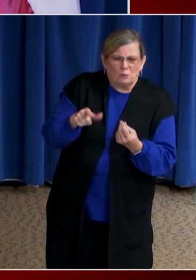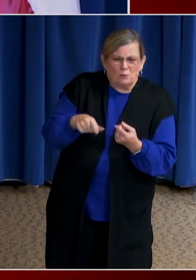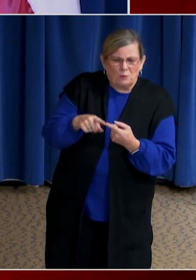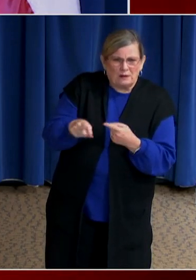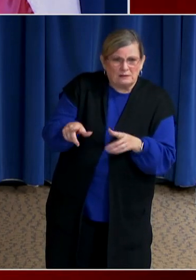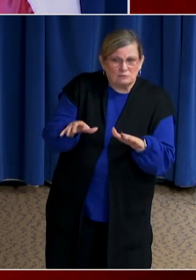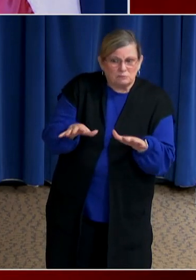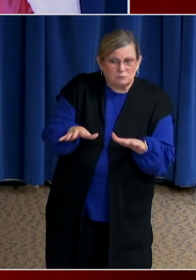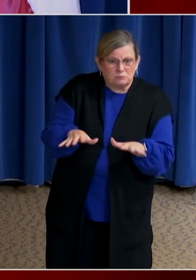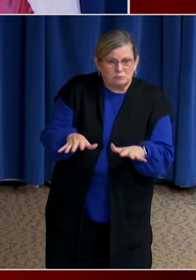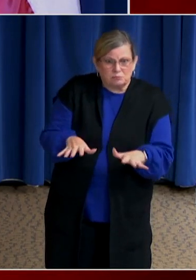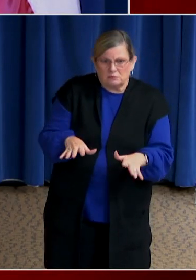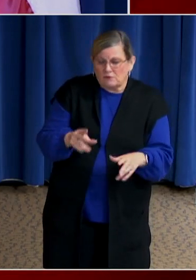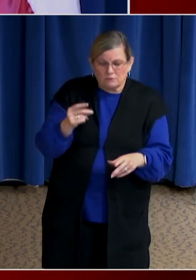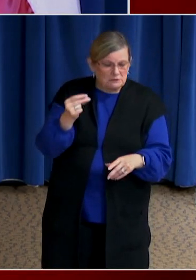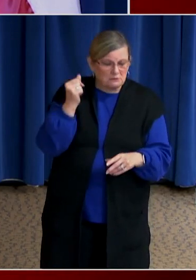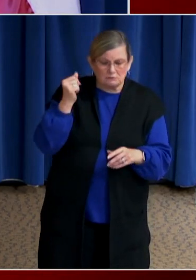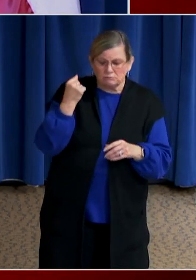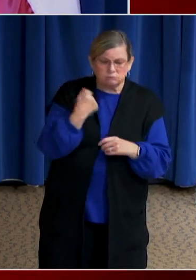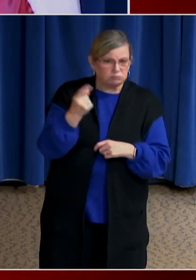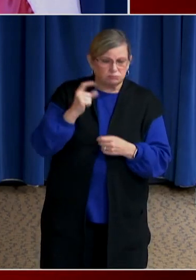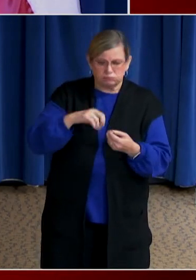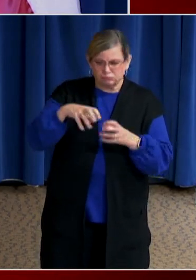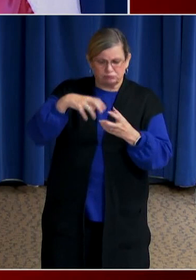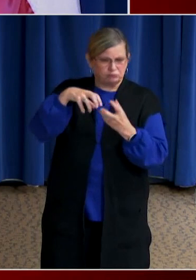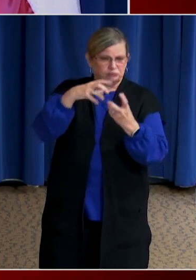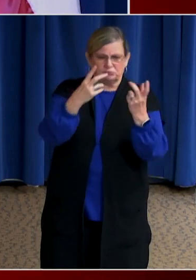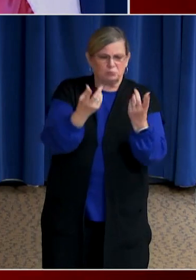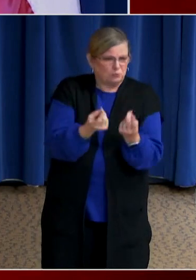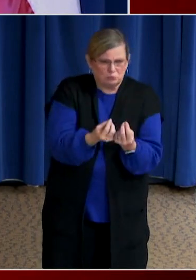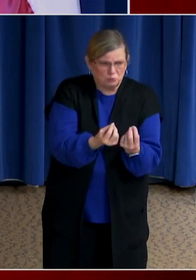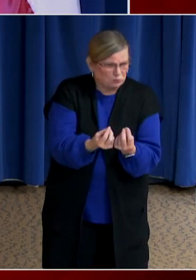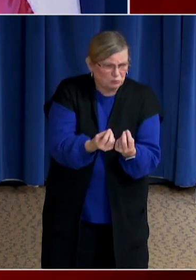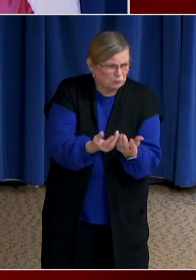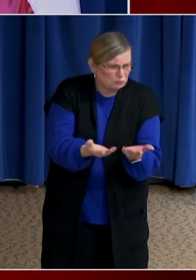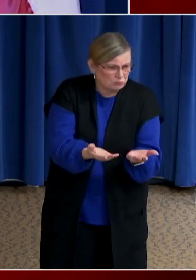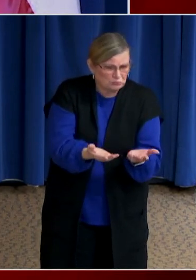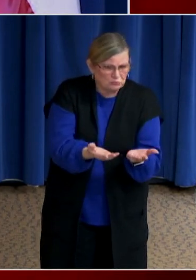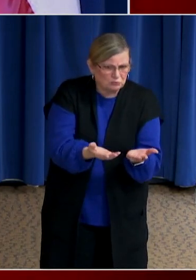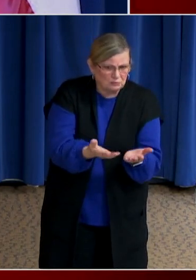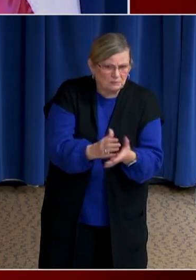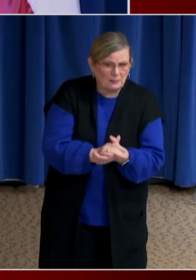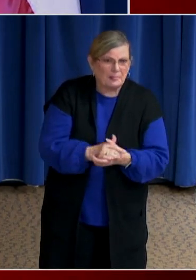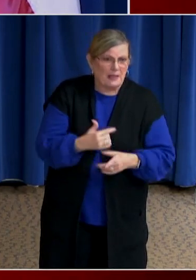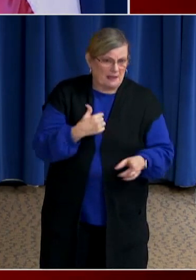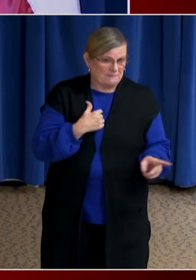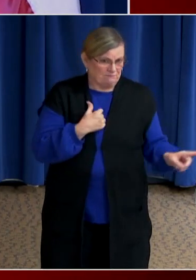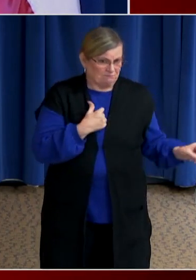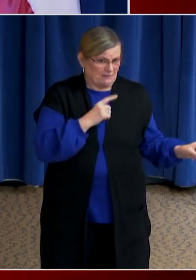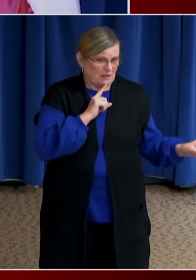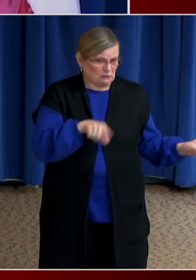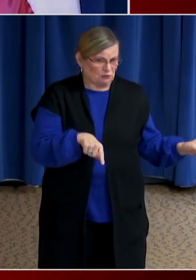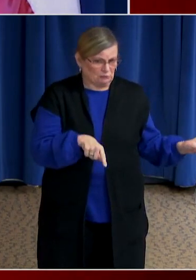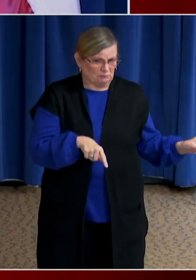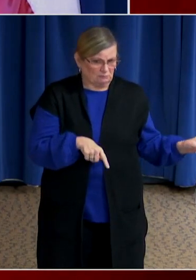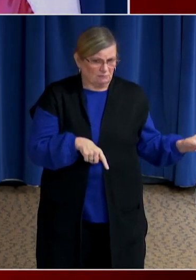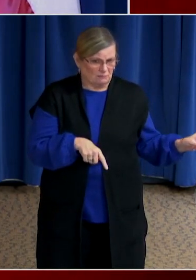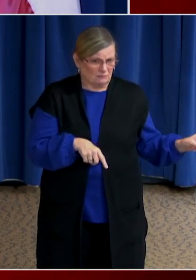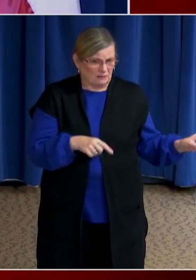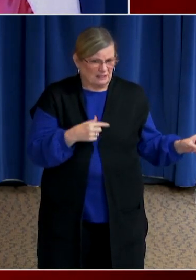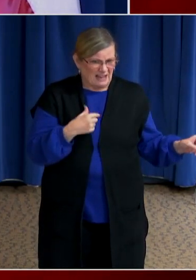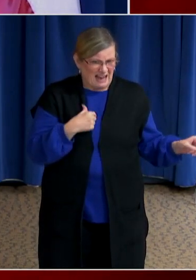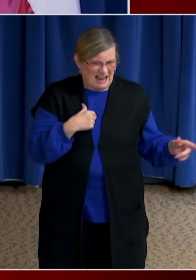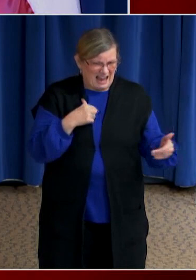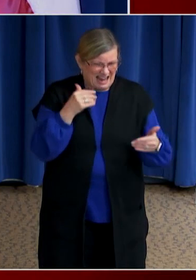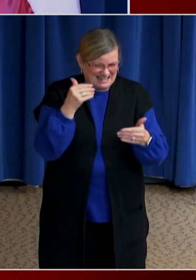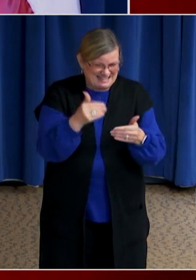potential acts of violence or what have you moving forward? Well, you know, I was around a lot of the activity last night, and